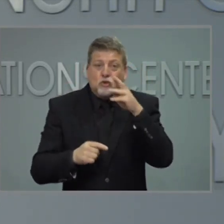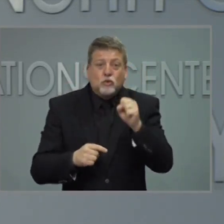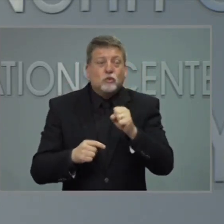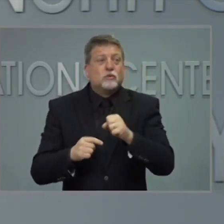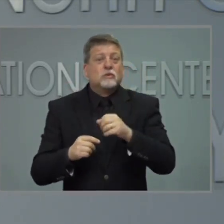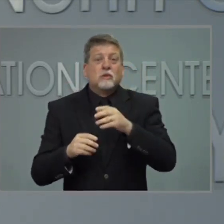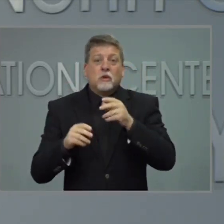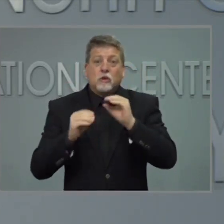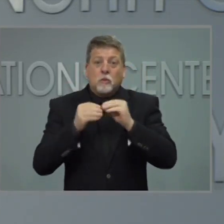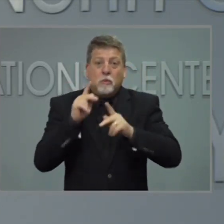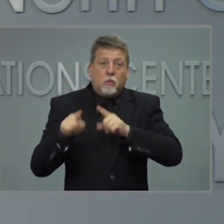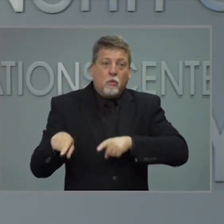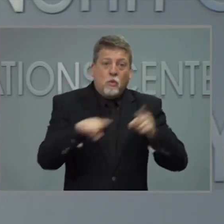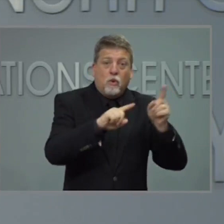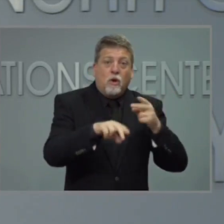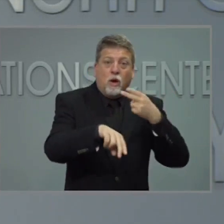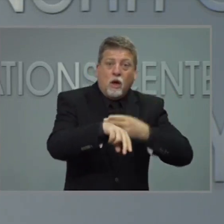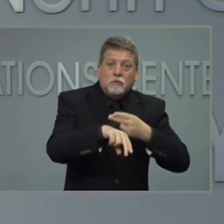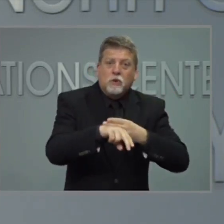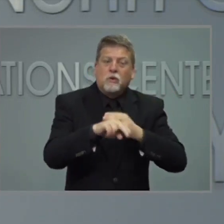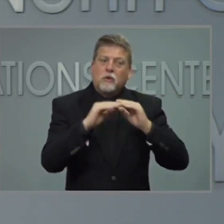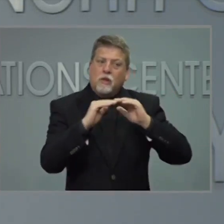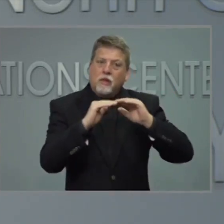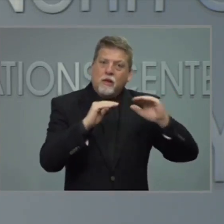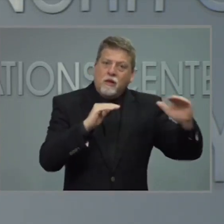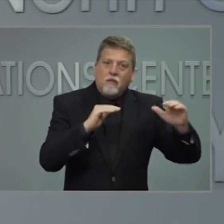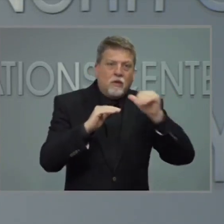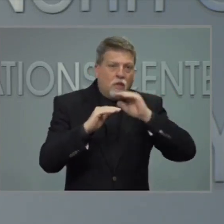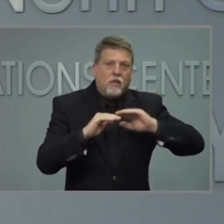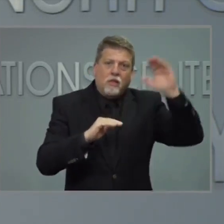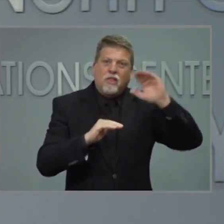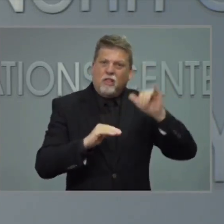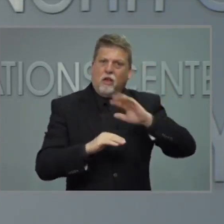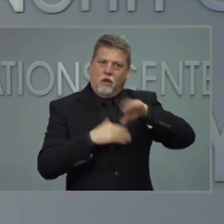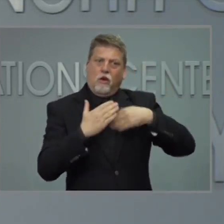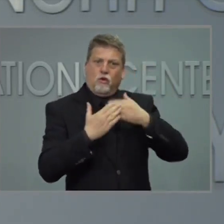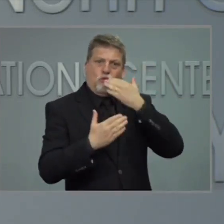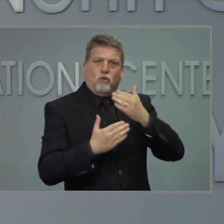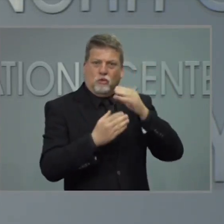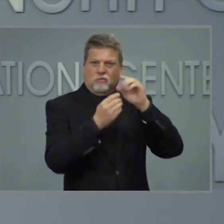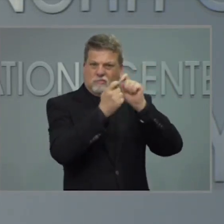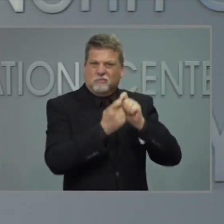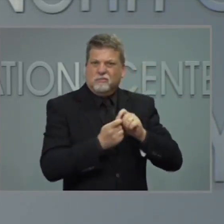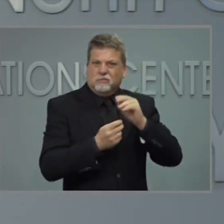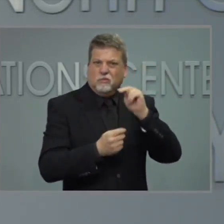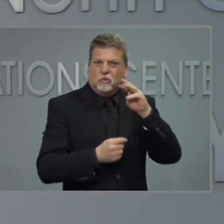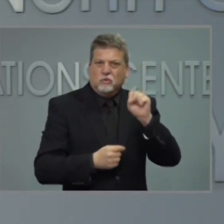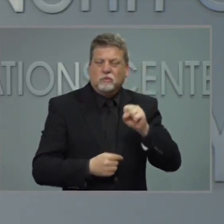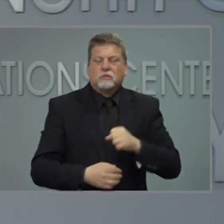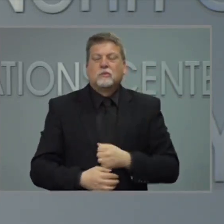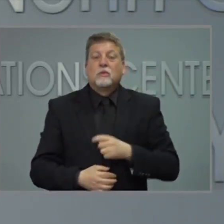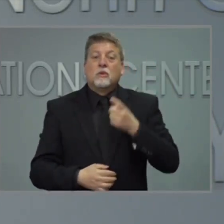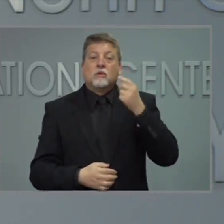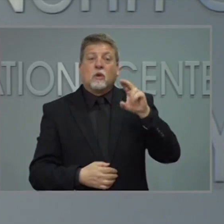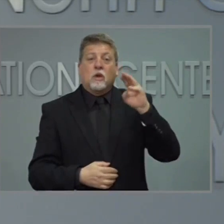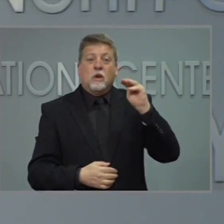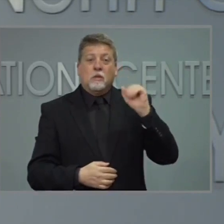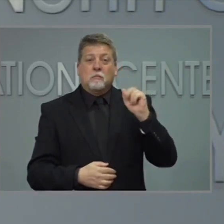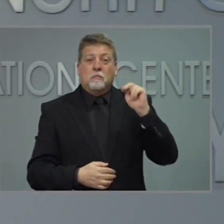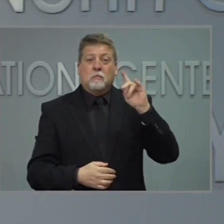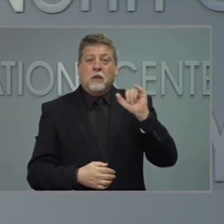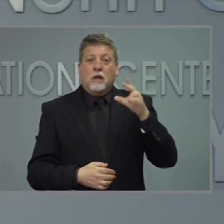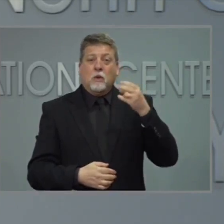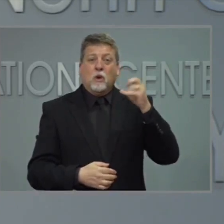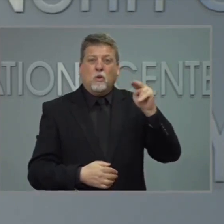This is good, and our Secretary of Health and Human Services, Dr. Mandy Cohen, will share more about our numbers in a moment. Although